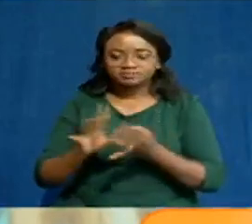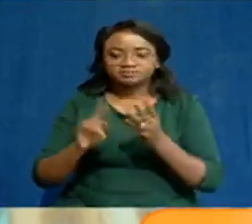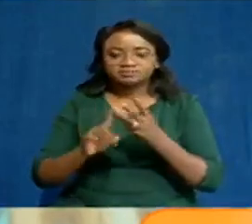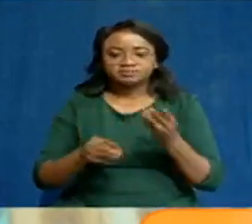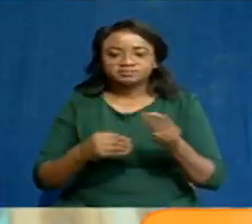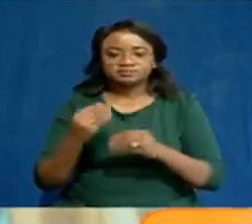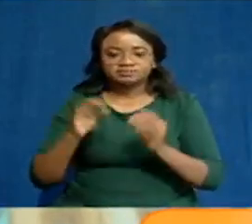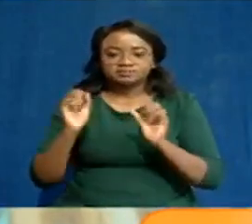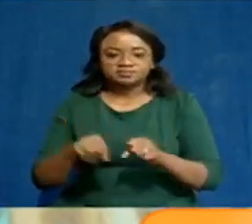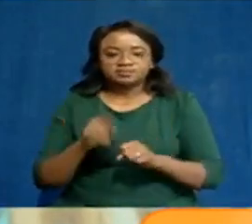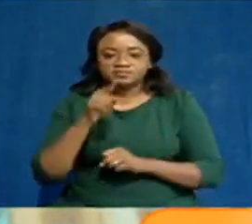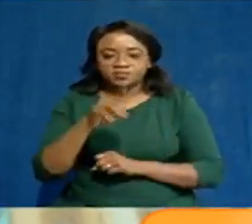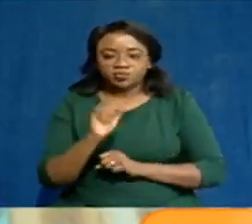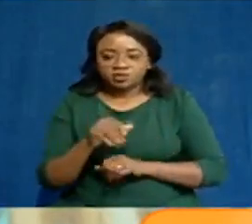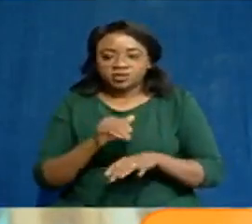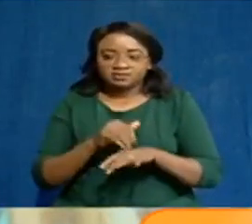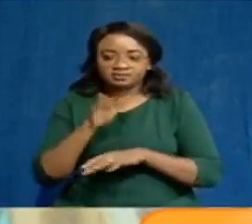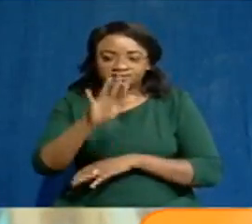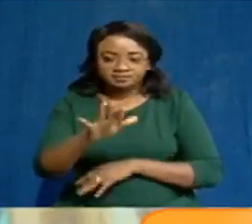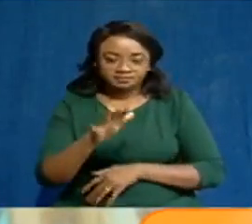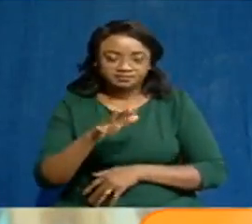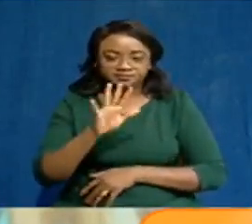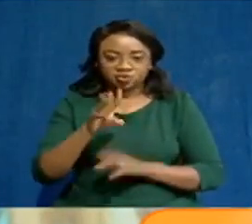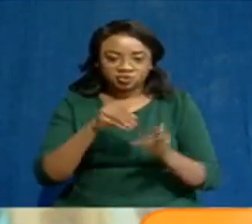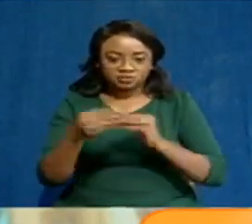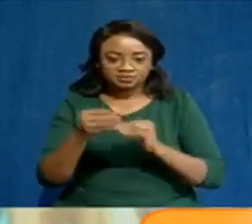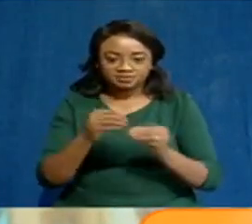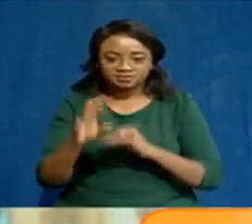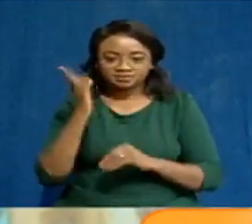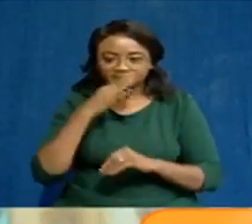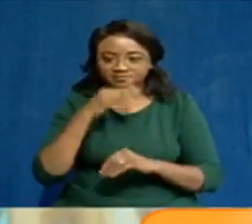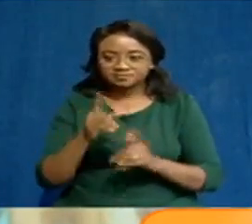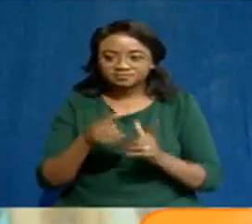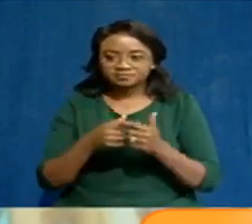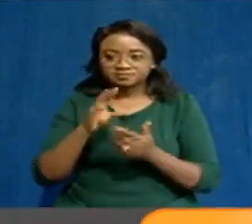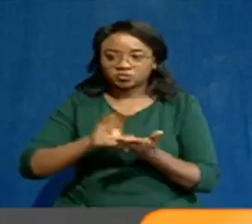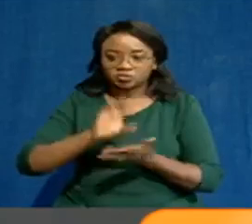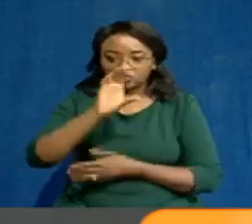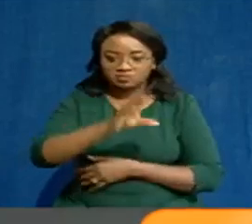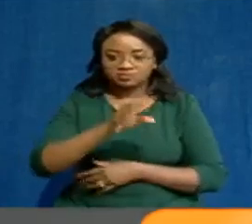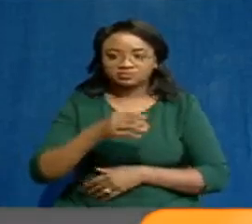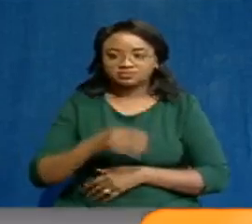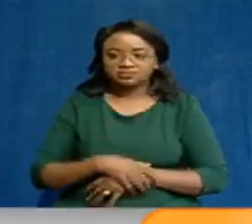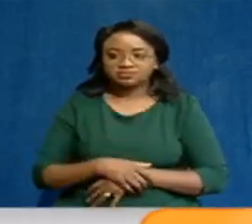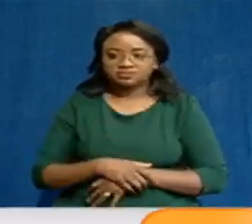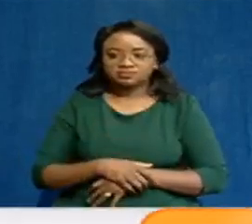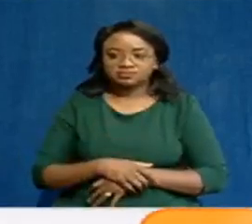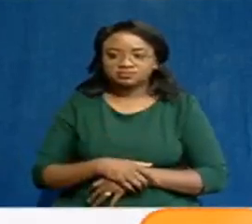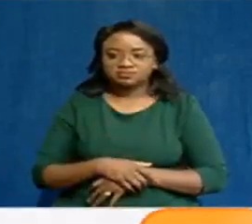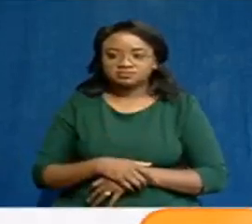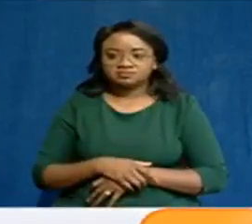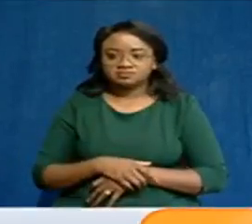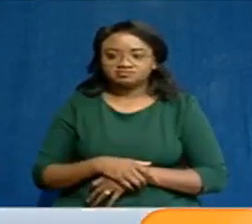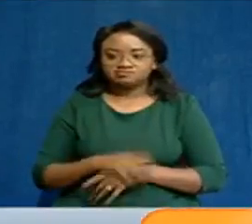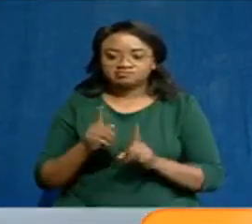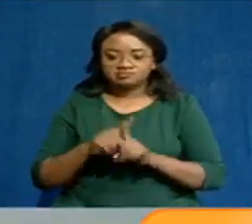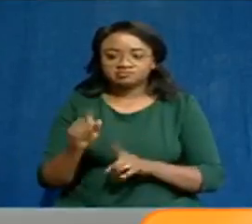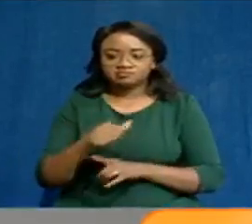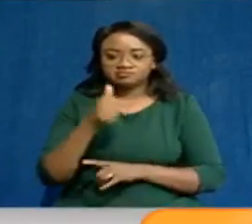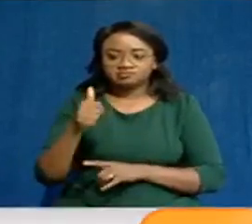to sell your plastic waste to us, and you are paid a cash incentive. The third feature is the illegal dumping